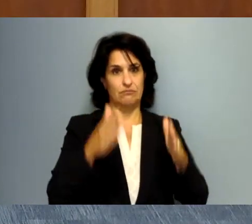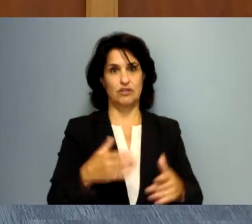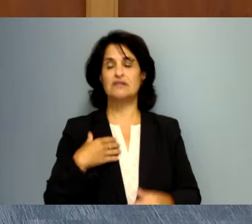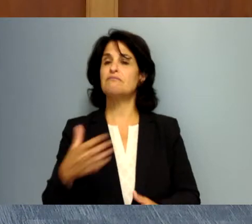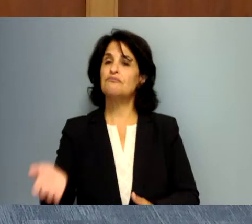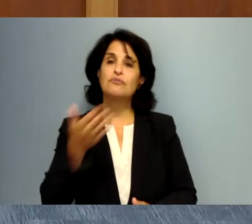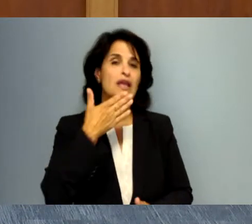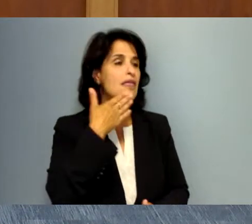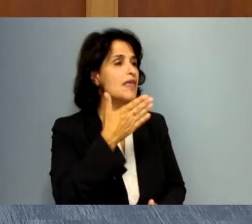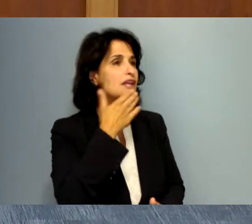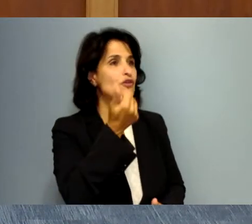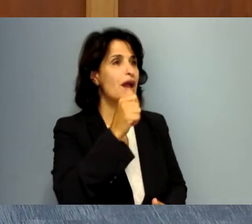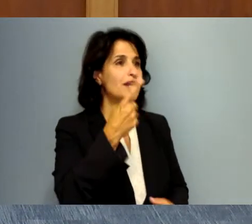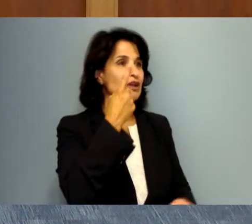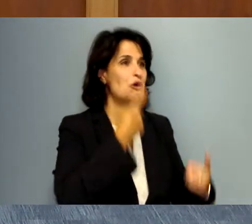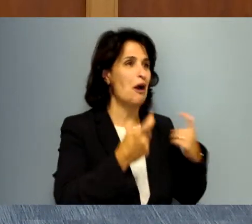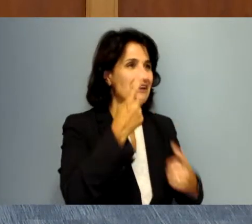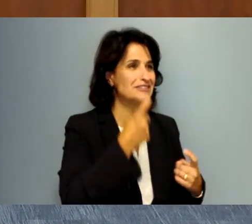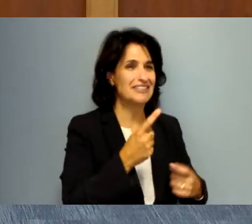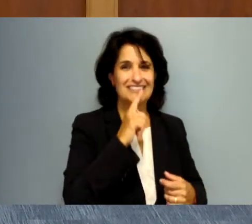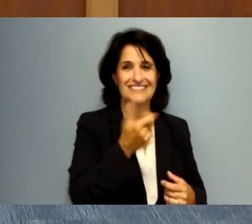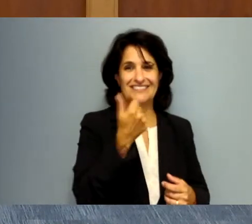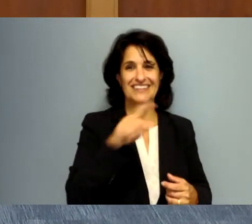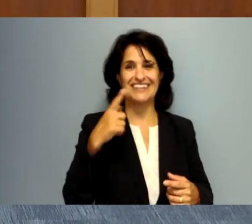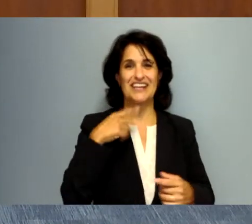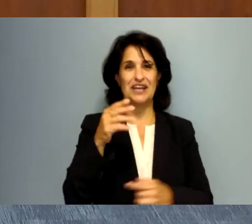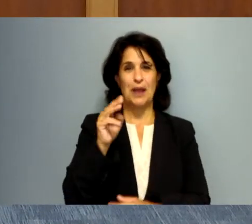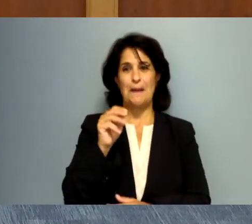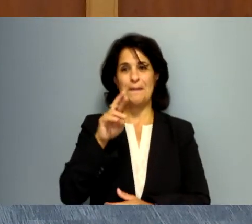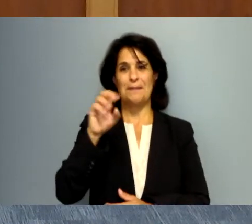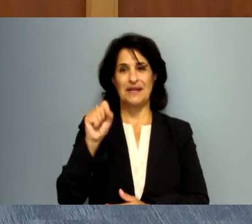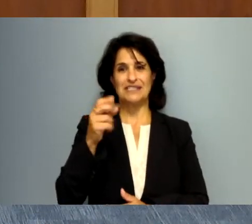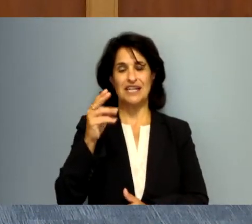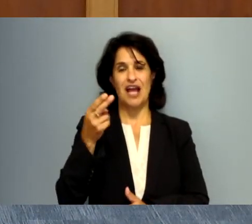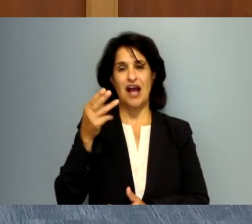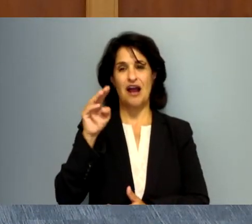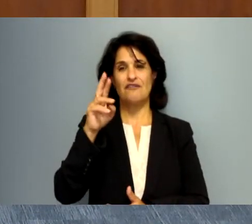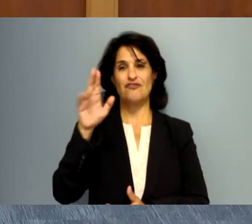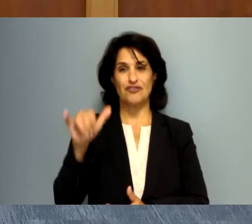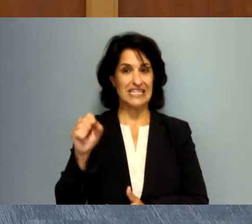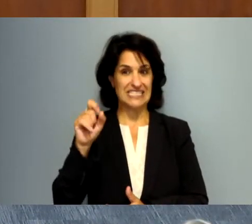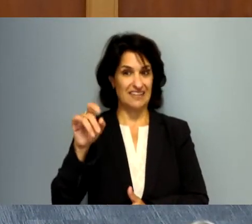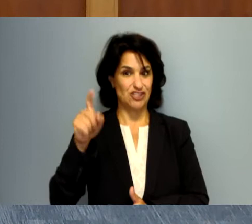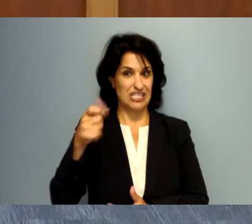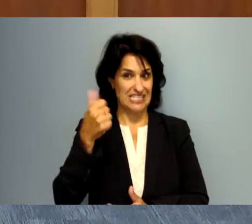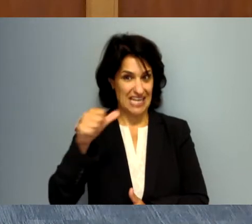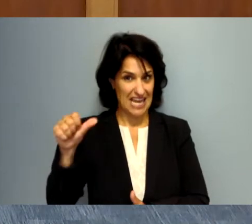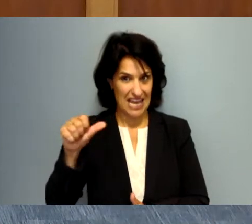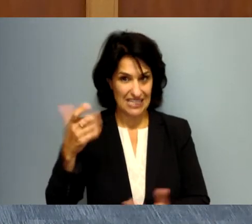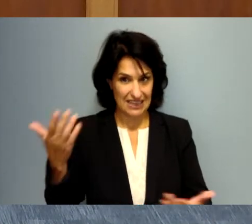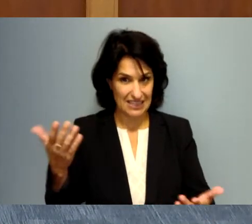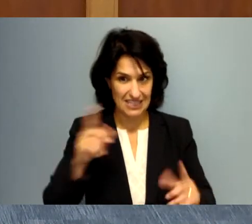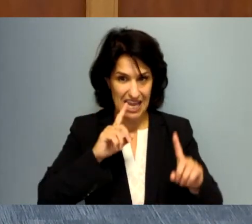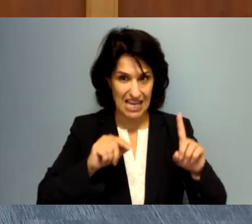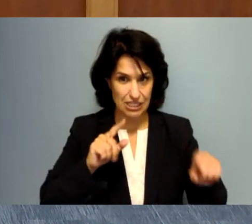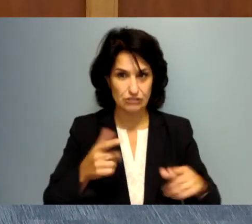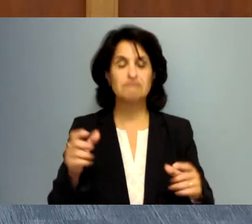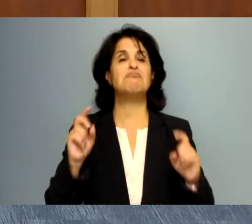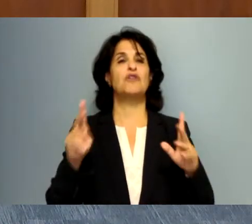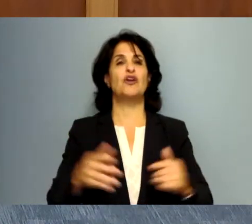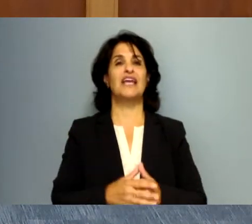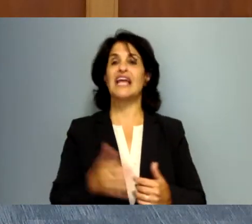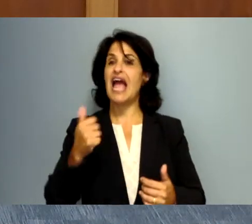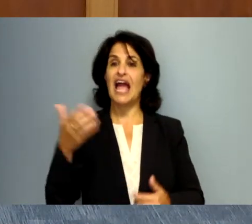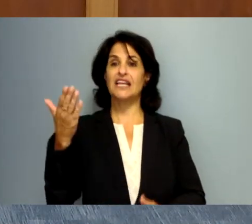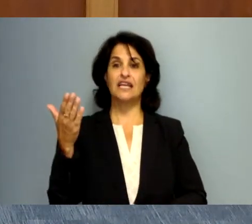Any questions, Mr. Freitag? Ms. Humphries here as well, if we have a bad connection and she needs to answer anything? No? Okay. All right, is there a